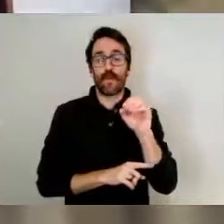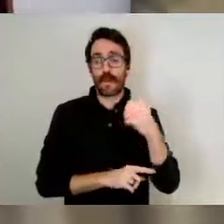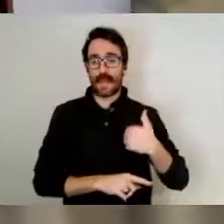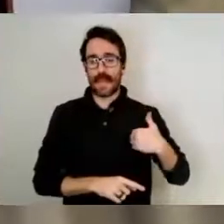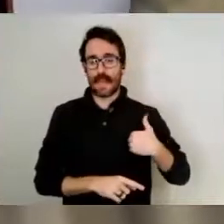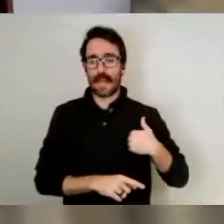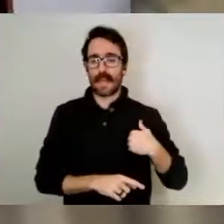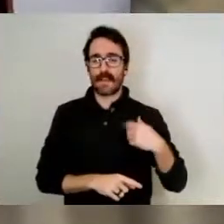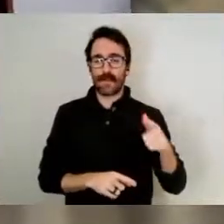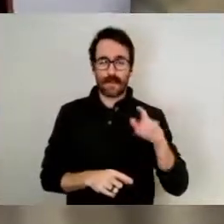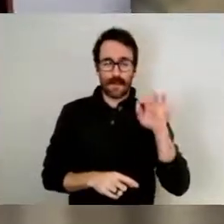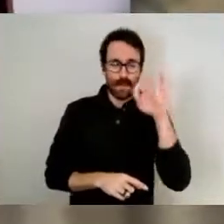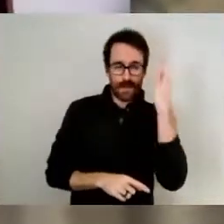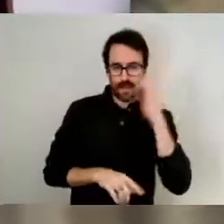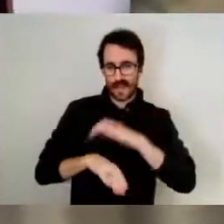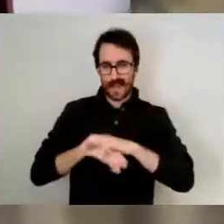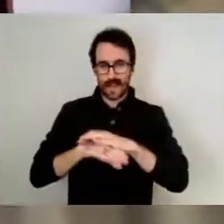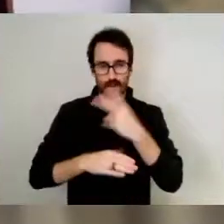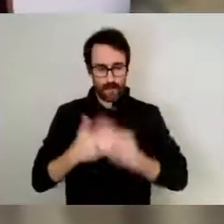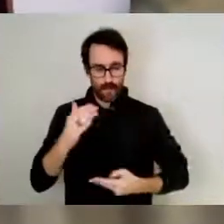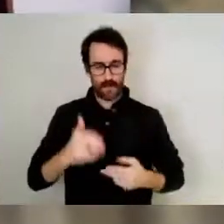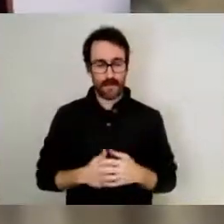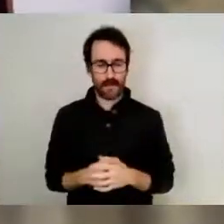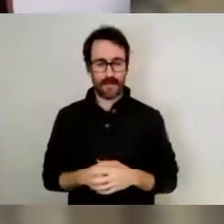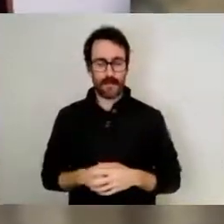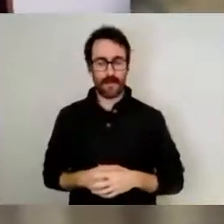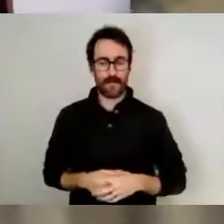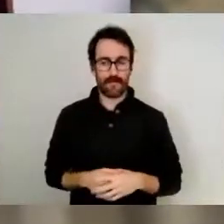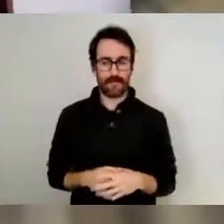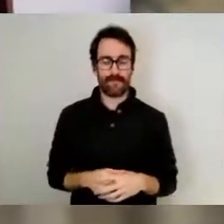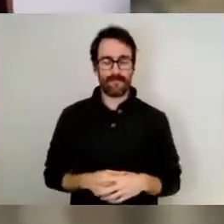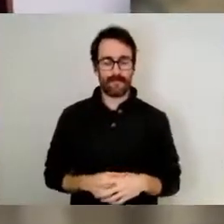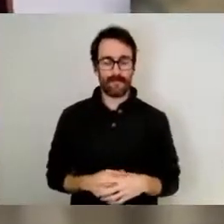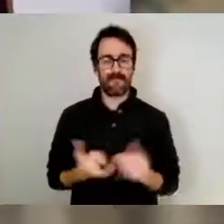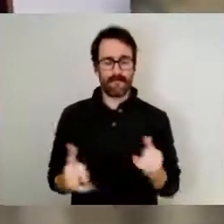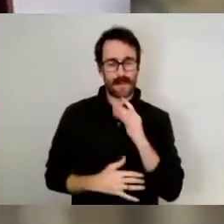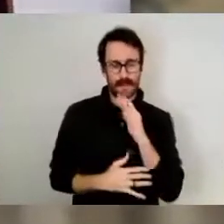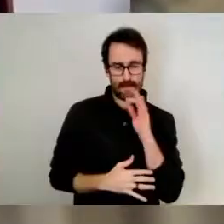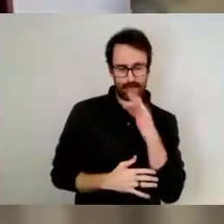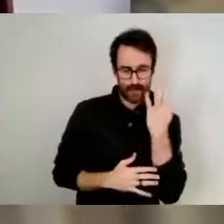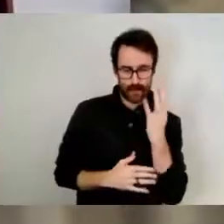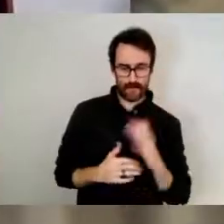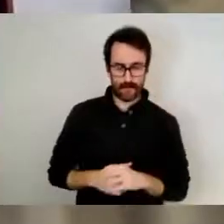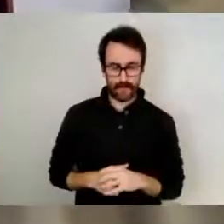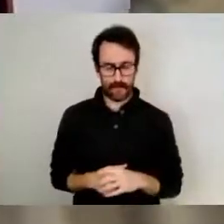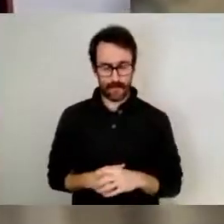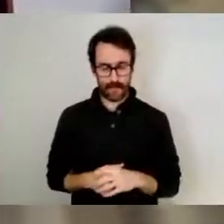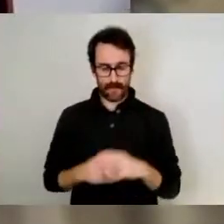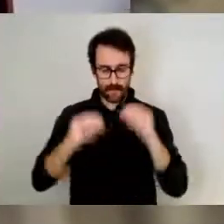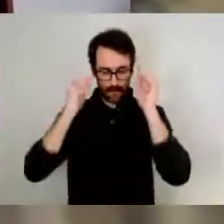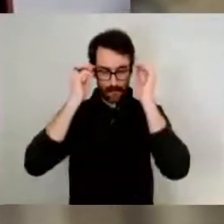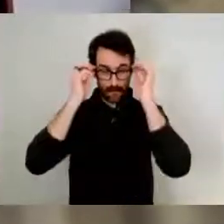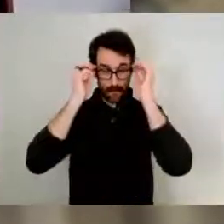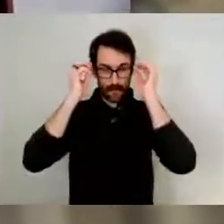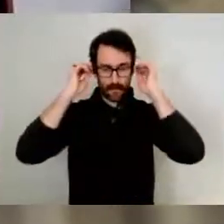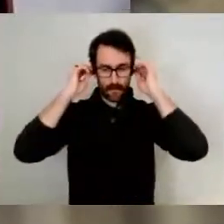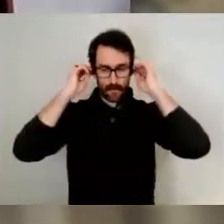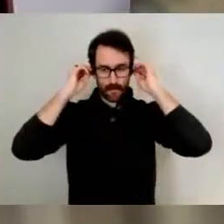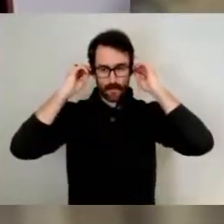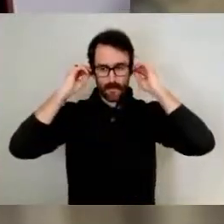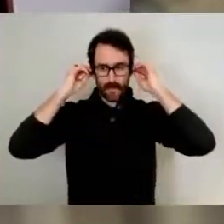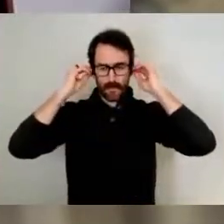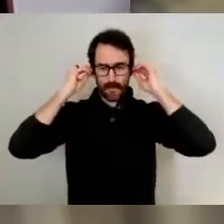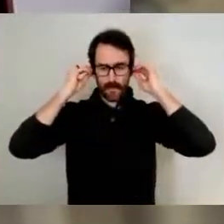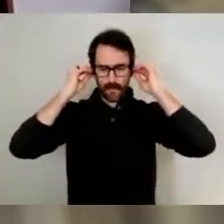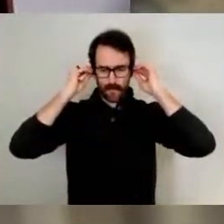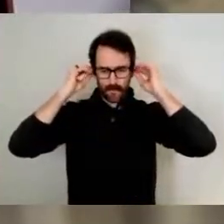And it's forcing us to come up with some creative solutions. We have a host of different options that we're currently look at.